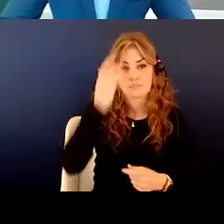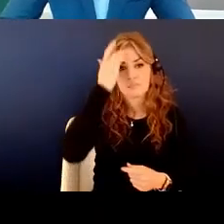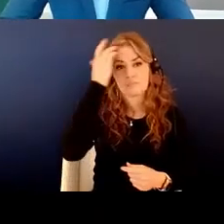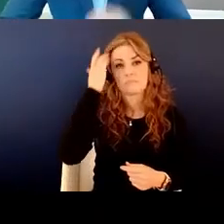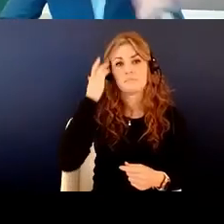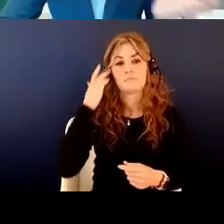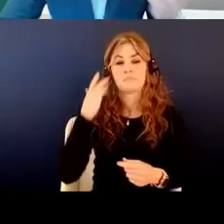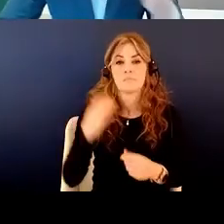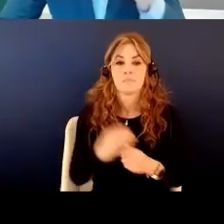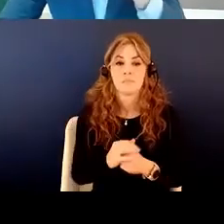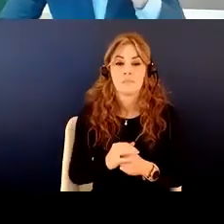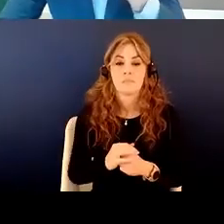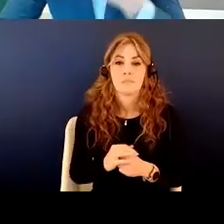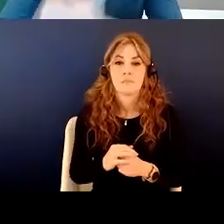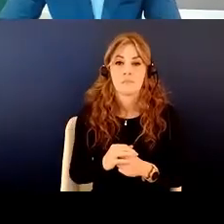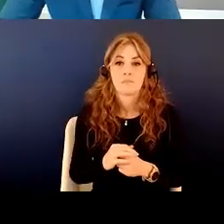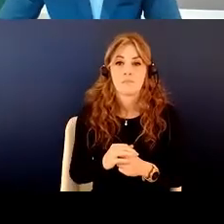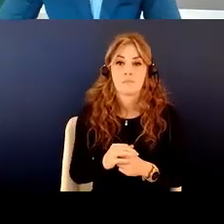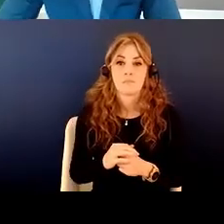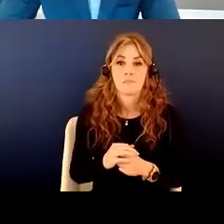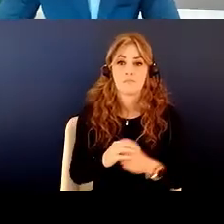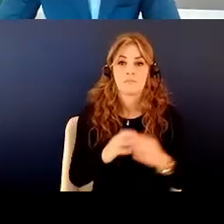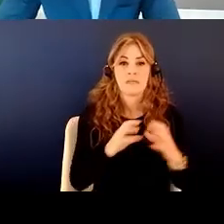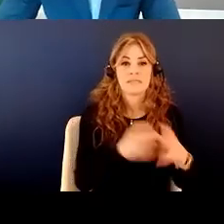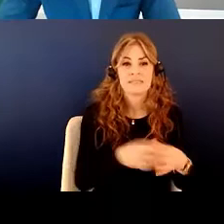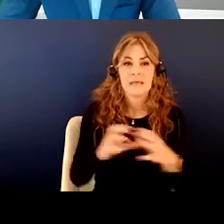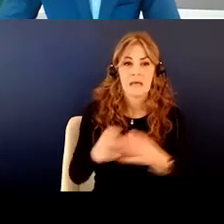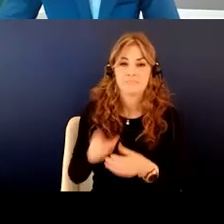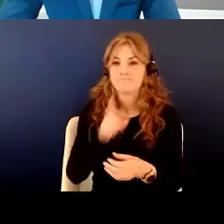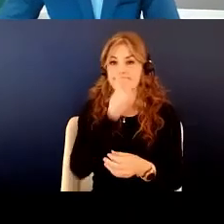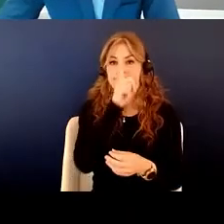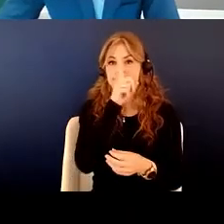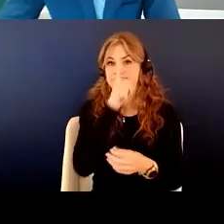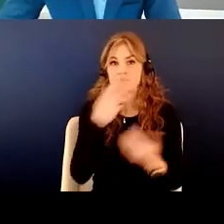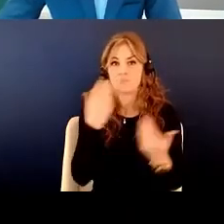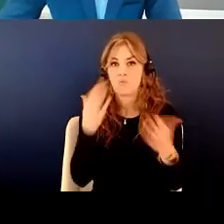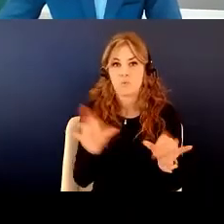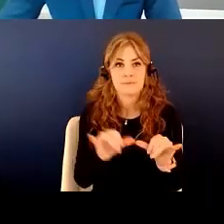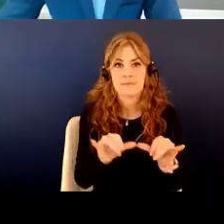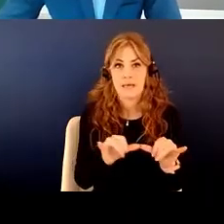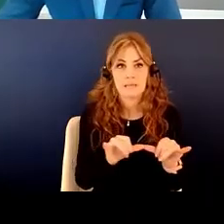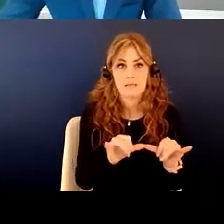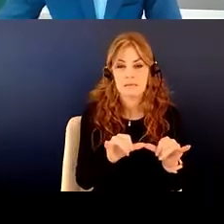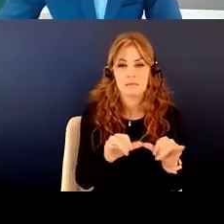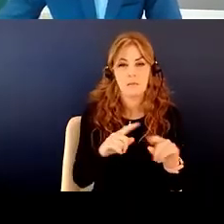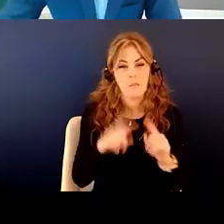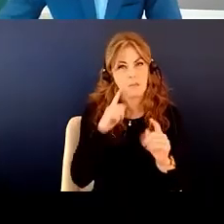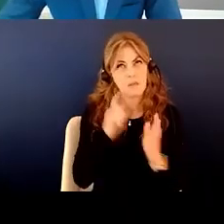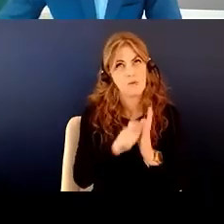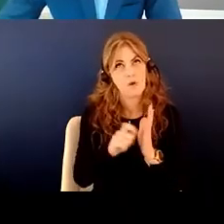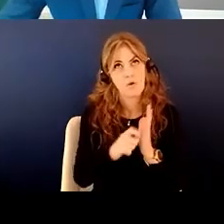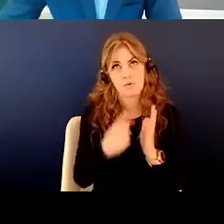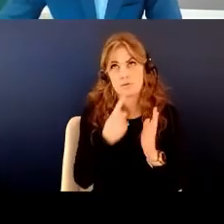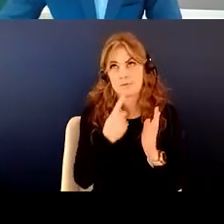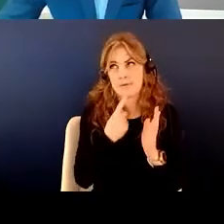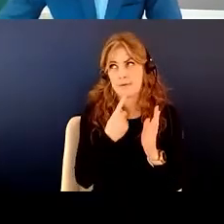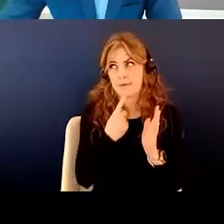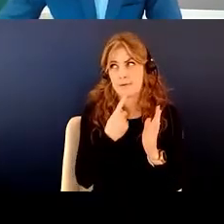Okay, and the sample sizes aren't listed on this table, but I believe the authors stated the sample